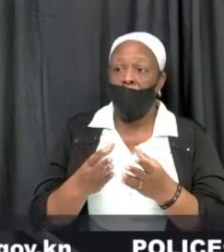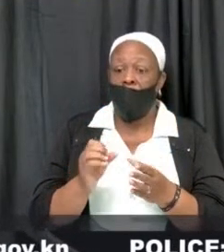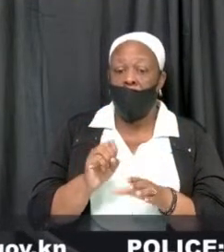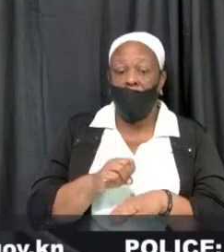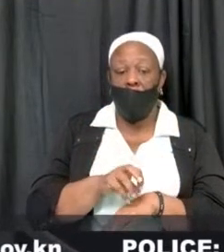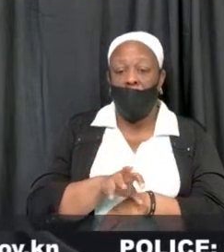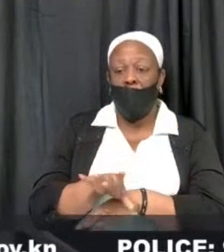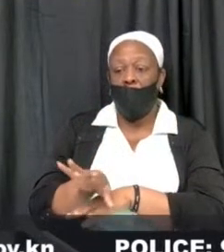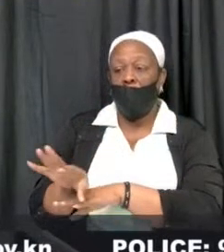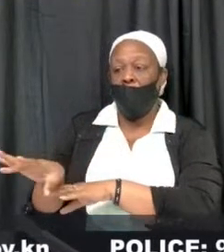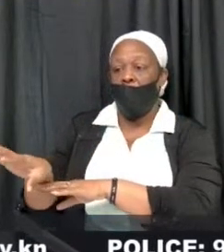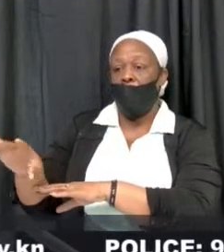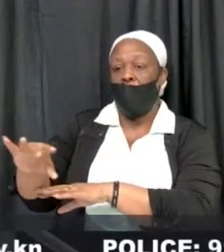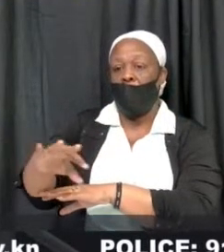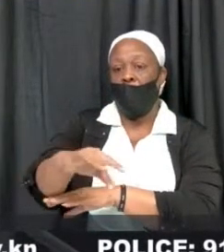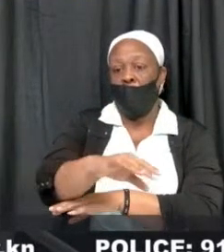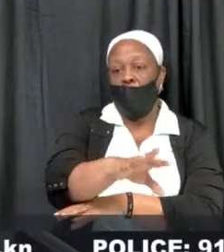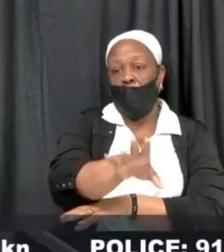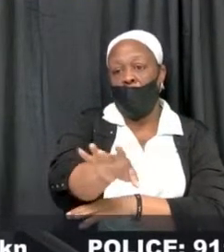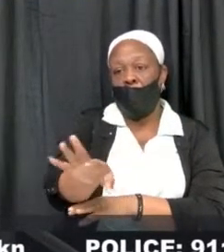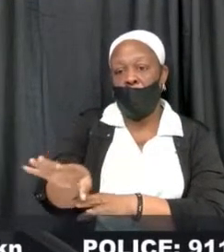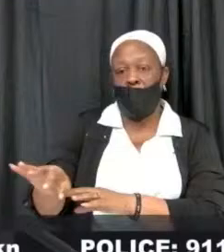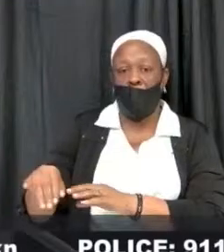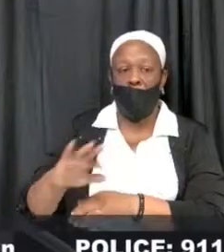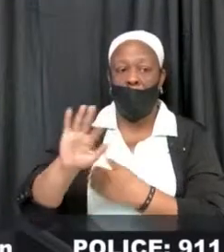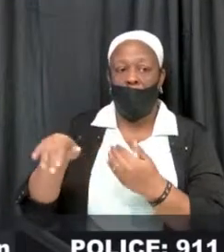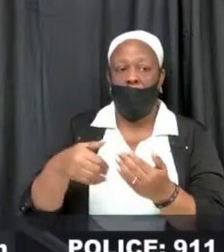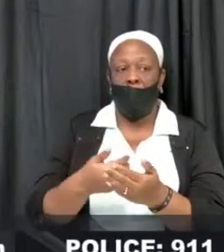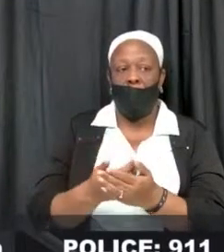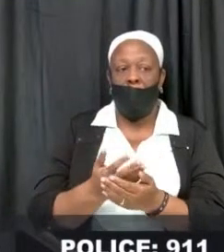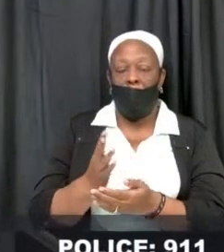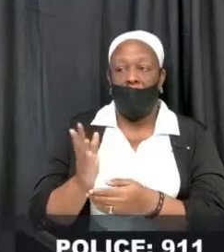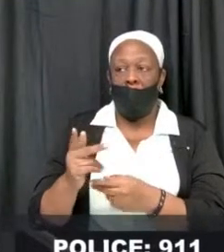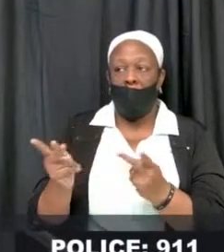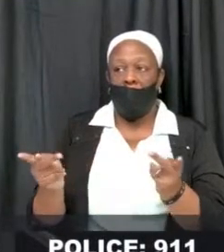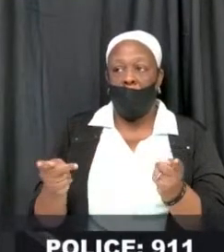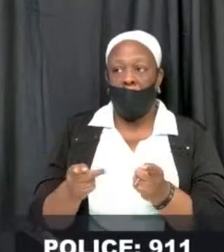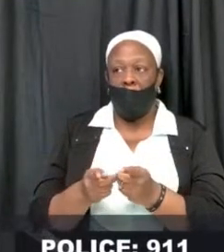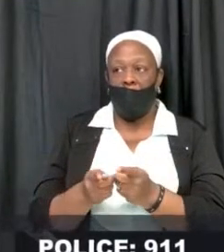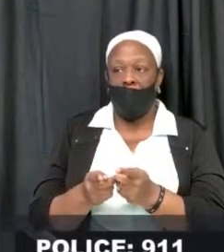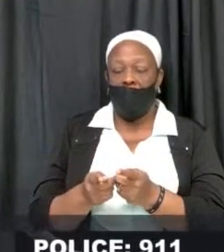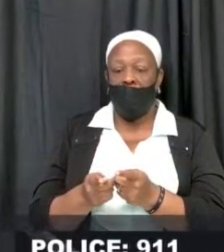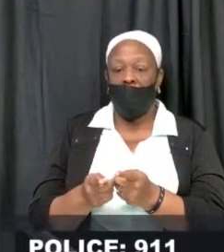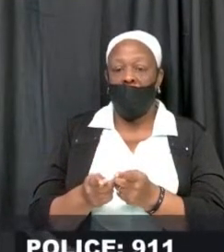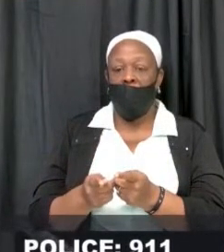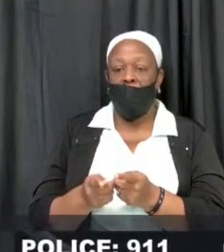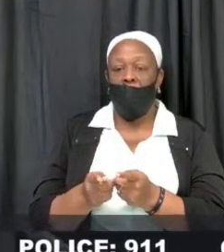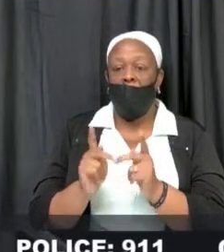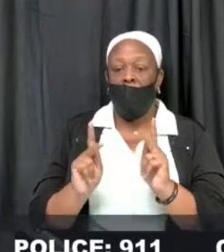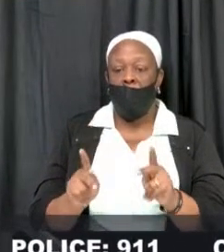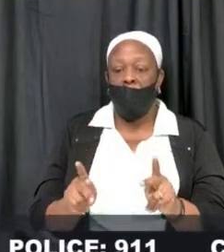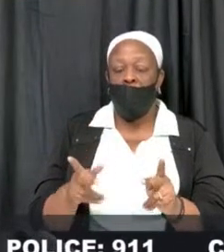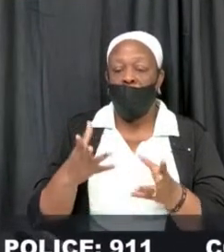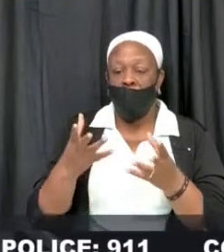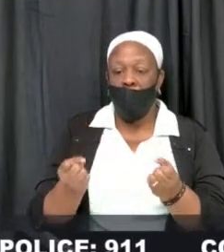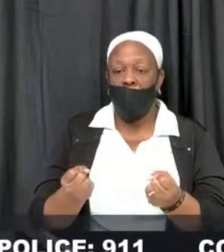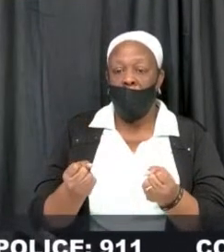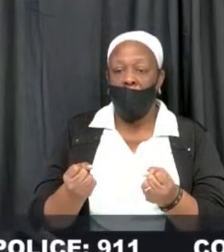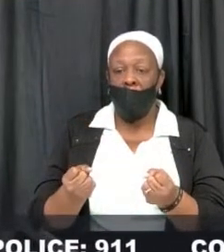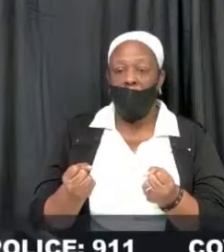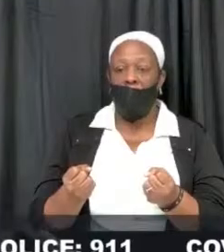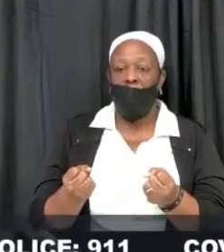disinformation, was being circulated by those who want to discourage the taking